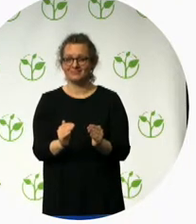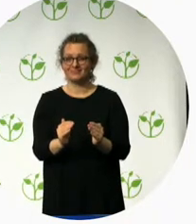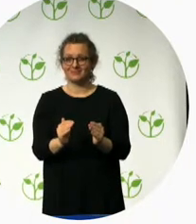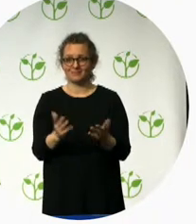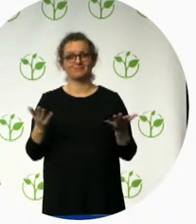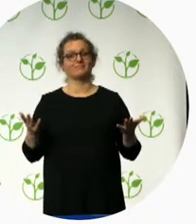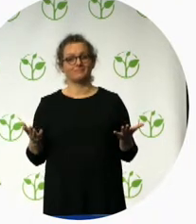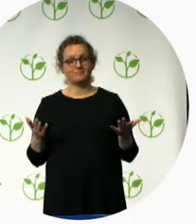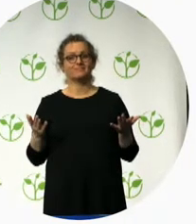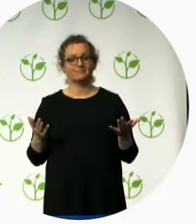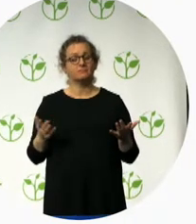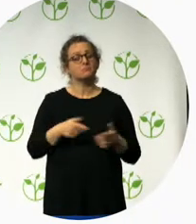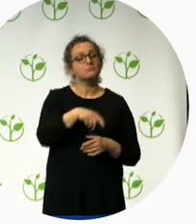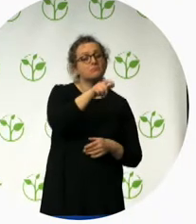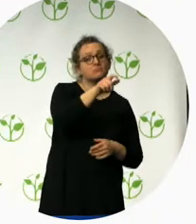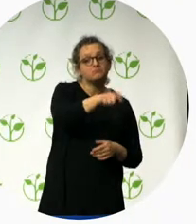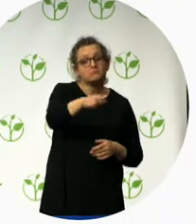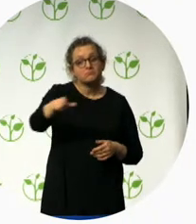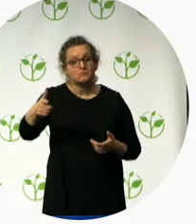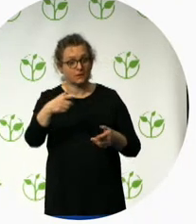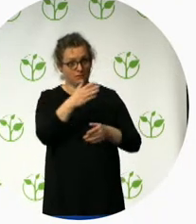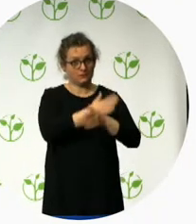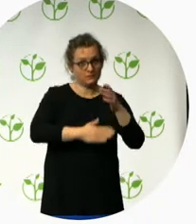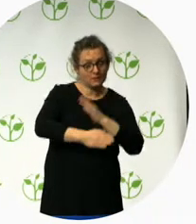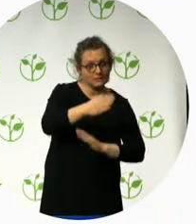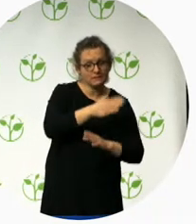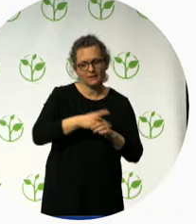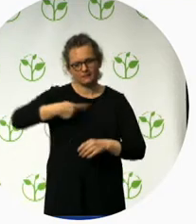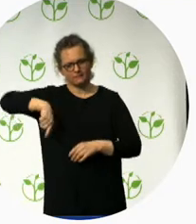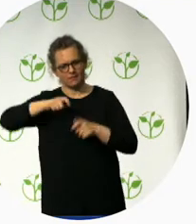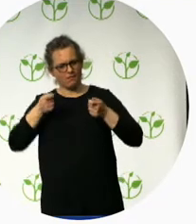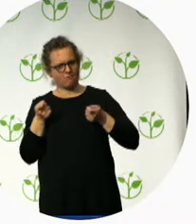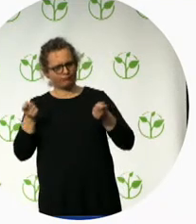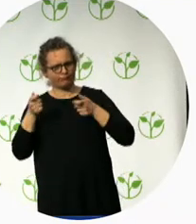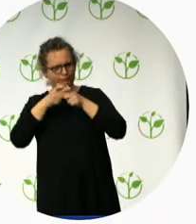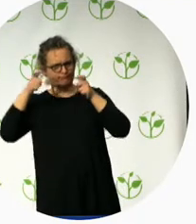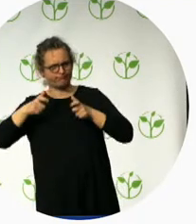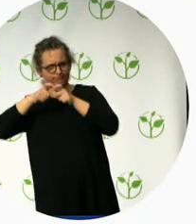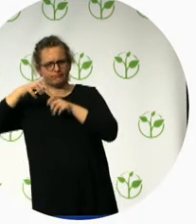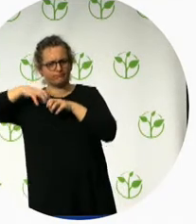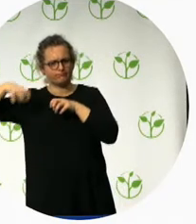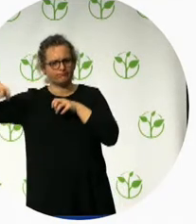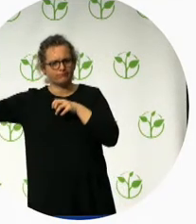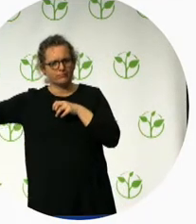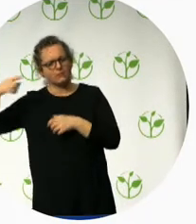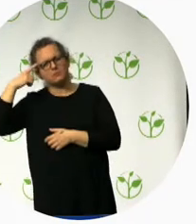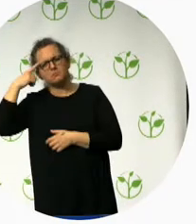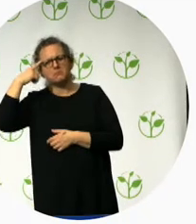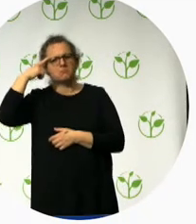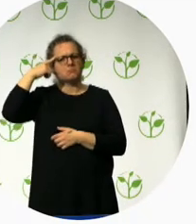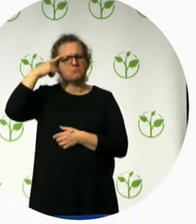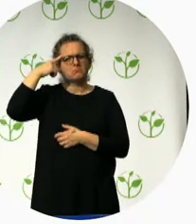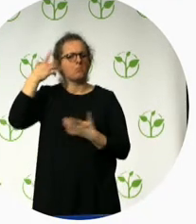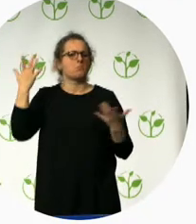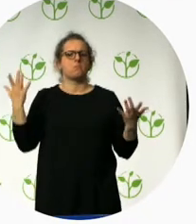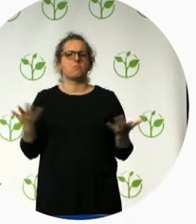in a country like ours, donor agencies and private sector, education sector. So there was the